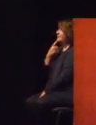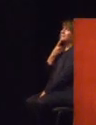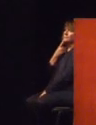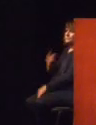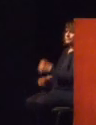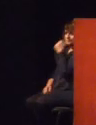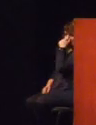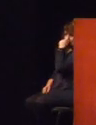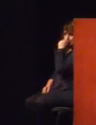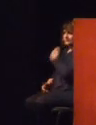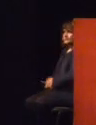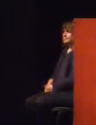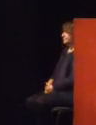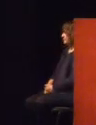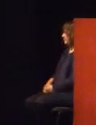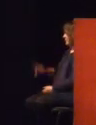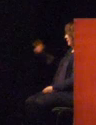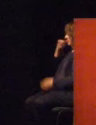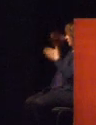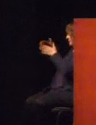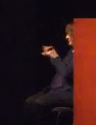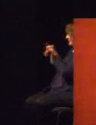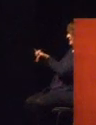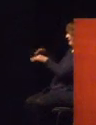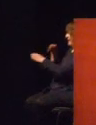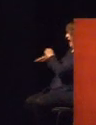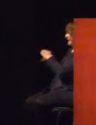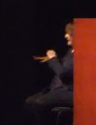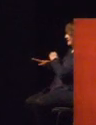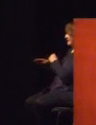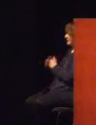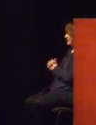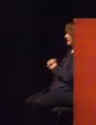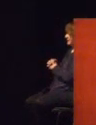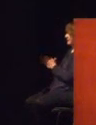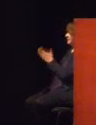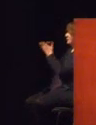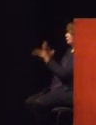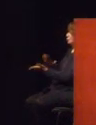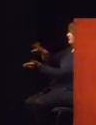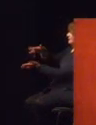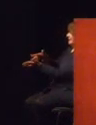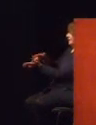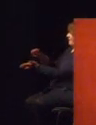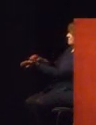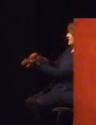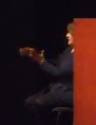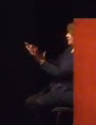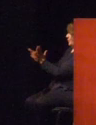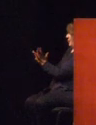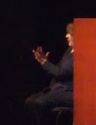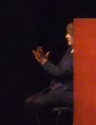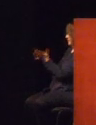is that his focus is going to remain on access in the student-centered funding formula. And what